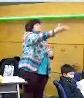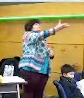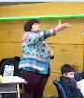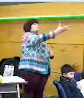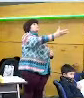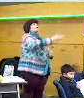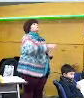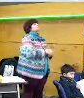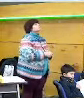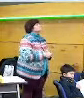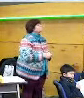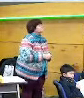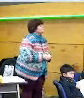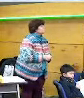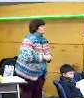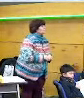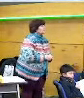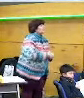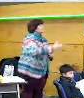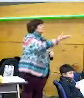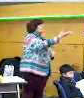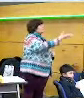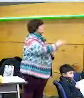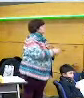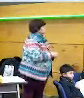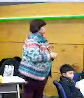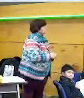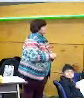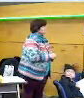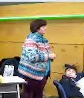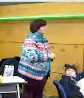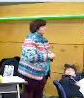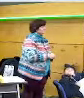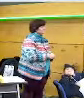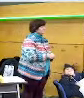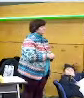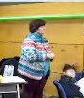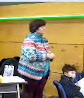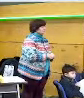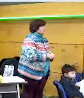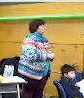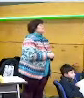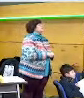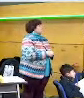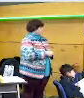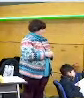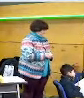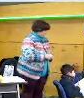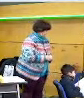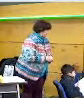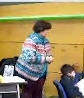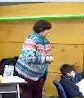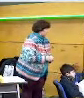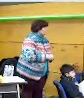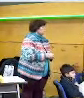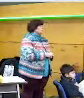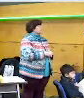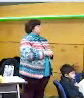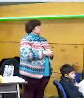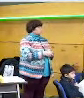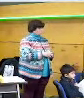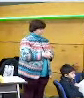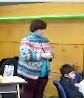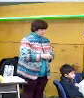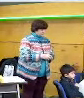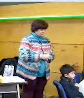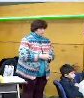Who can tell me? What's it about? What's it about? Playing with their toys. Maybe I can look for Playing with